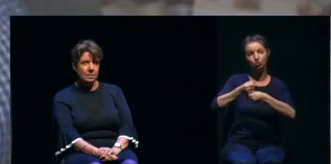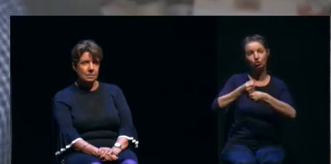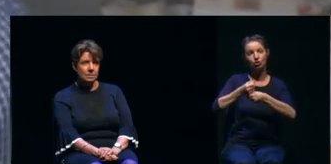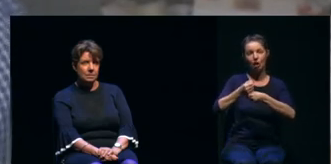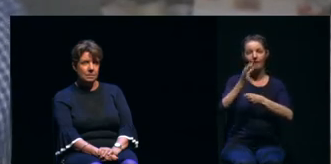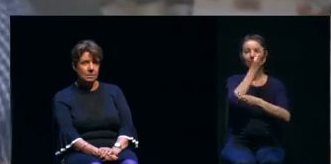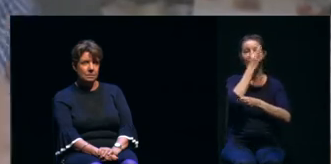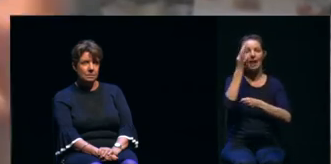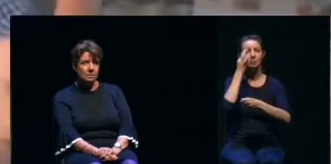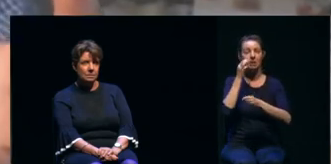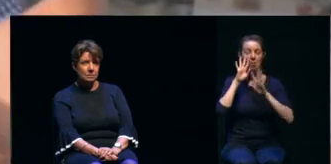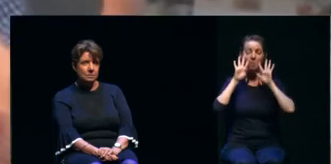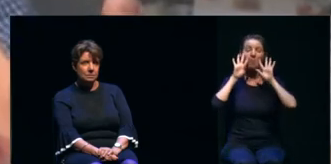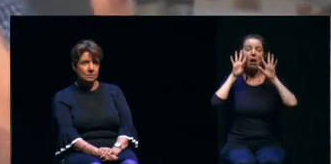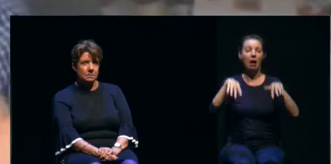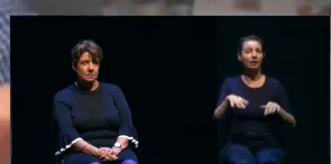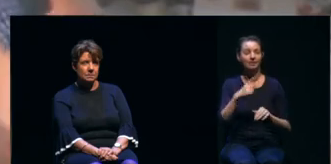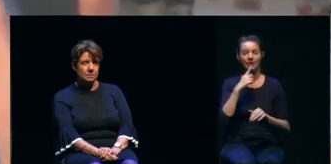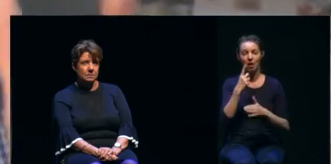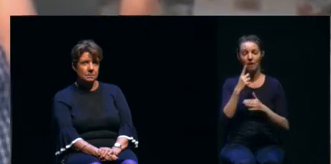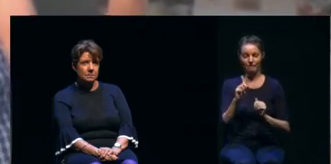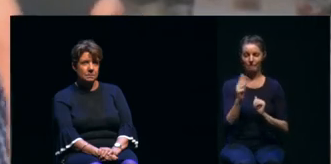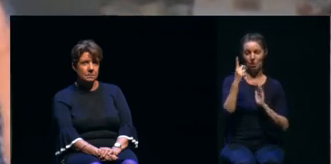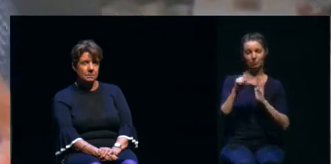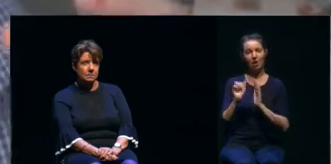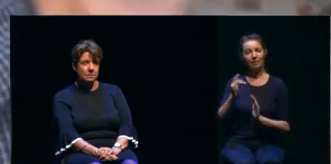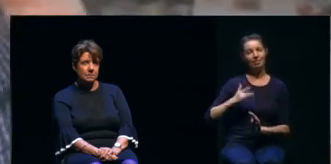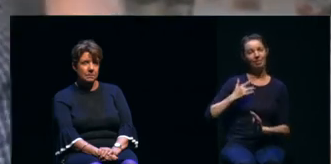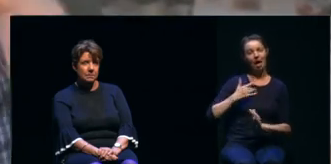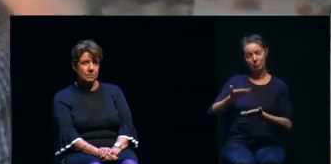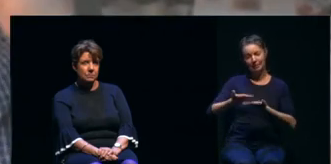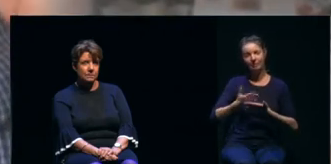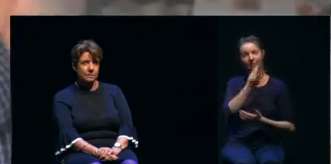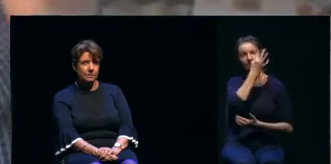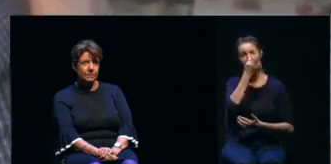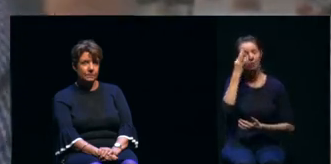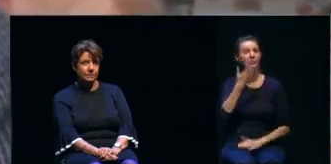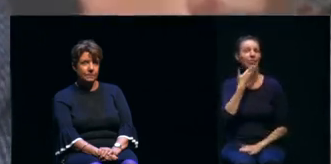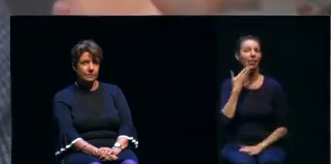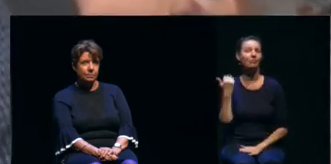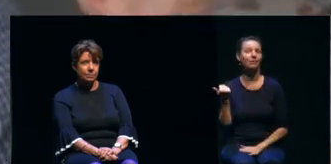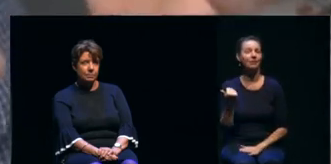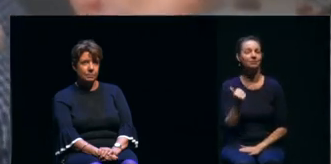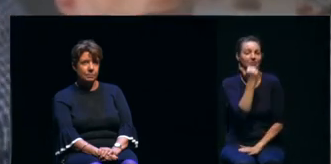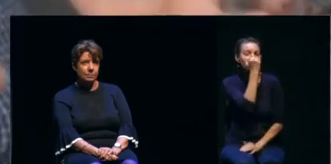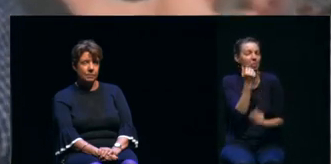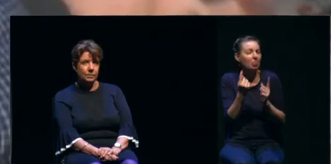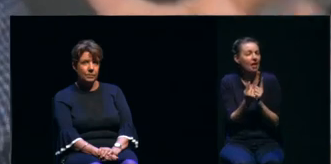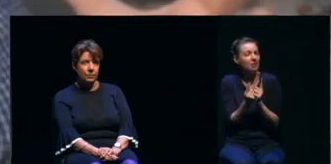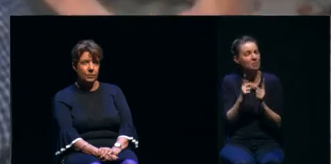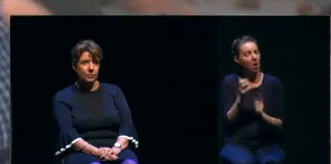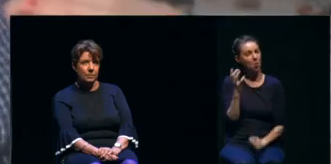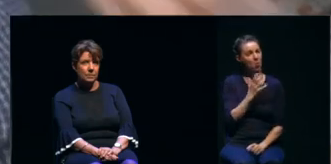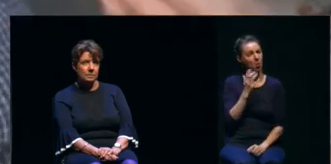he burst into tears and went, that's the first time I've ever been given flowers. That's so lovely. So I started to think, okay, there's, you know, that's a little thing, but that's quite a big